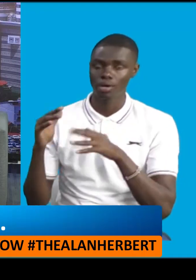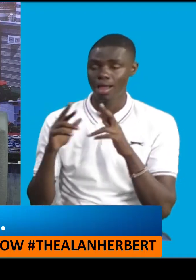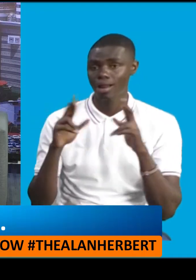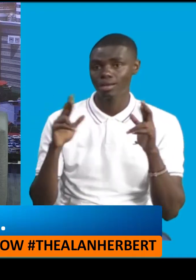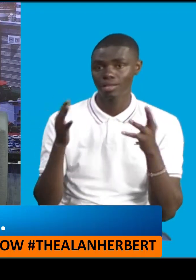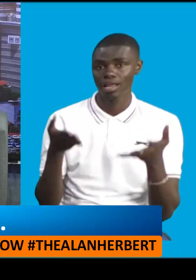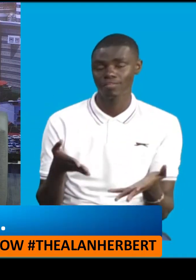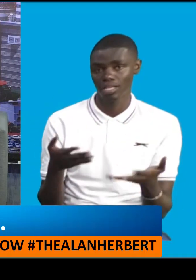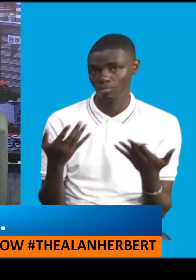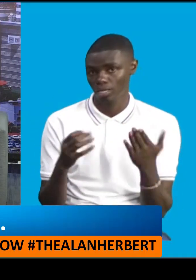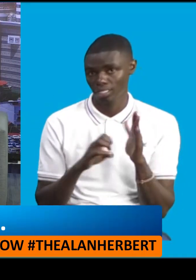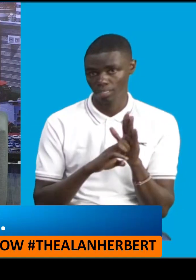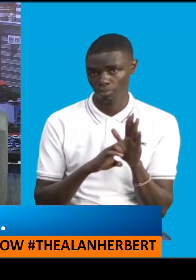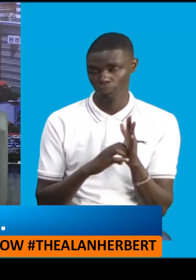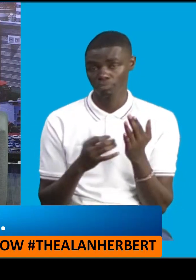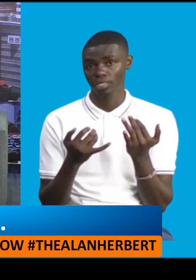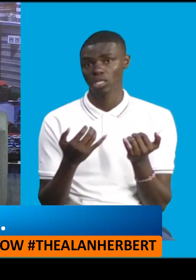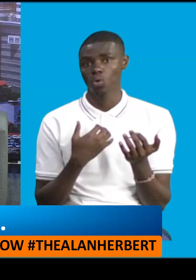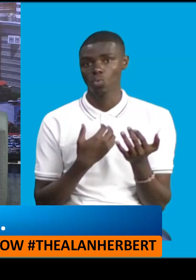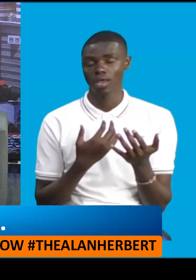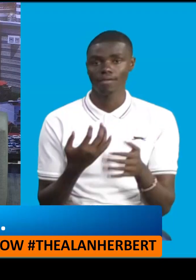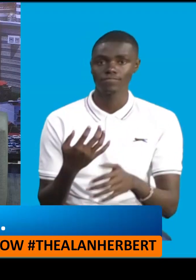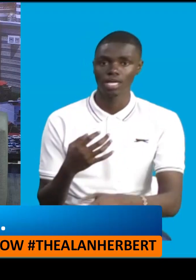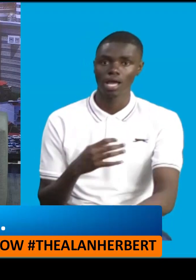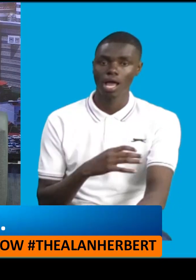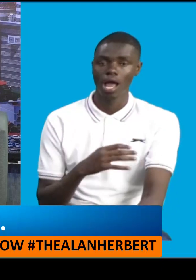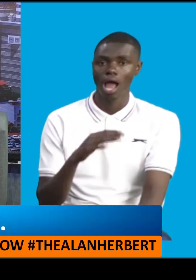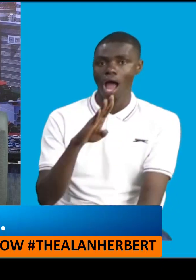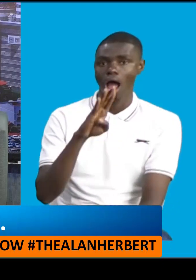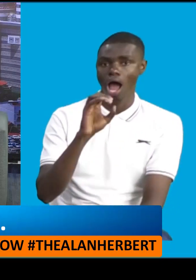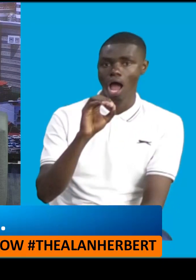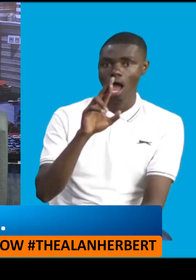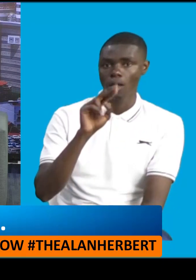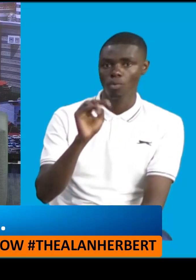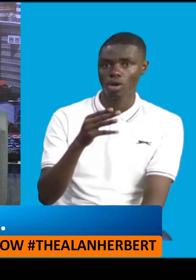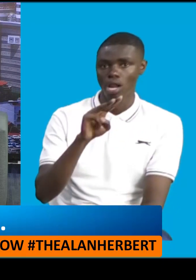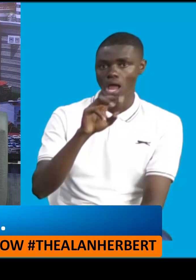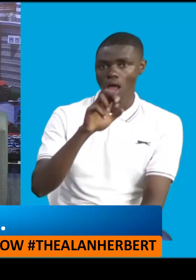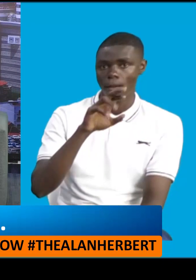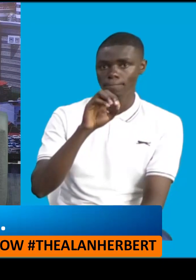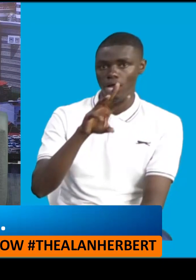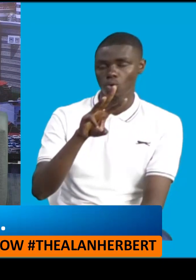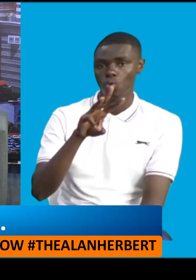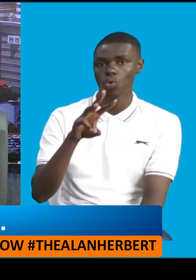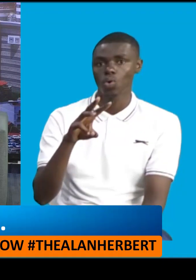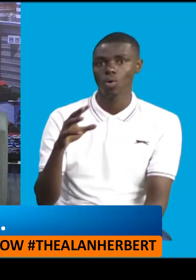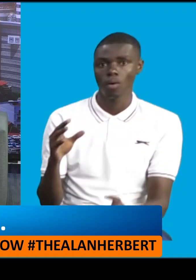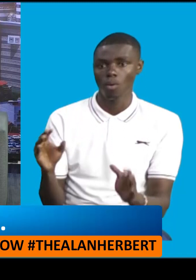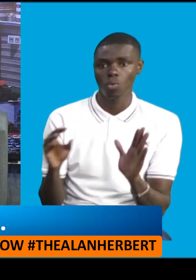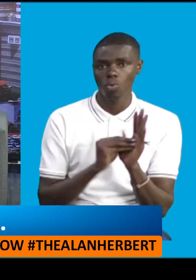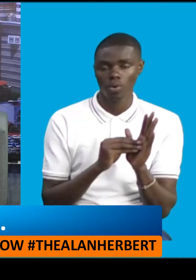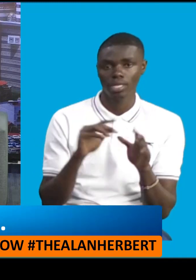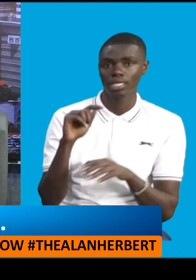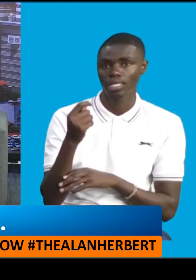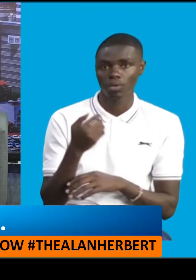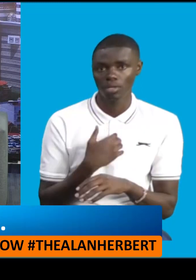are now available. Like now we have a bone marrow transplant in Kenya unit in Nairobi West. We